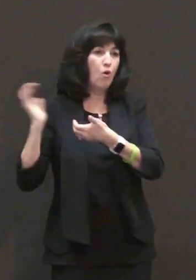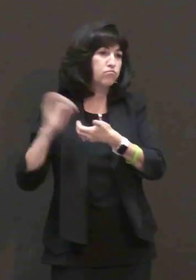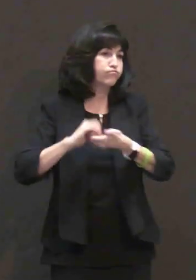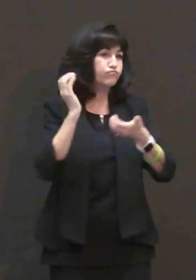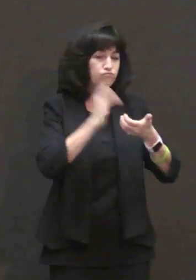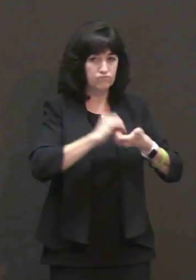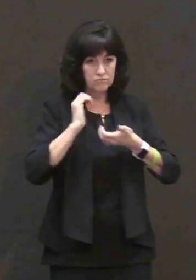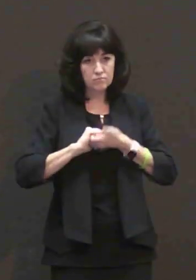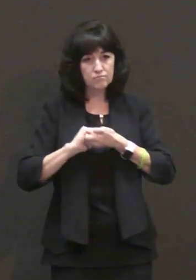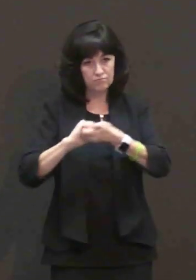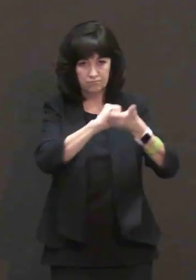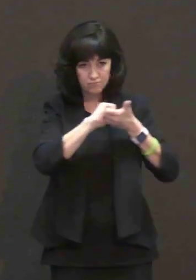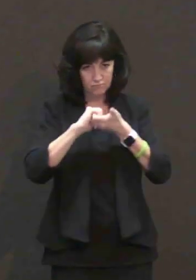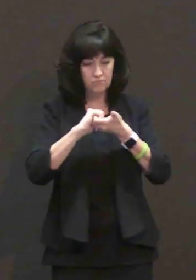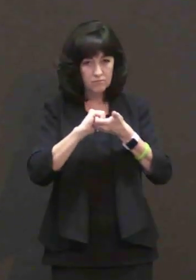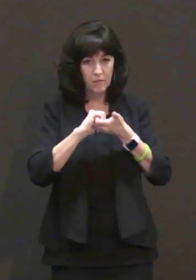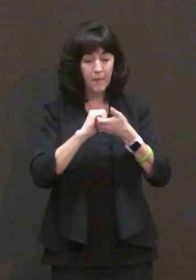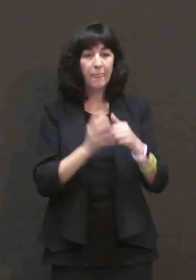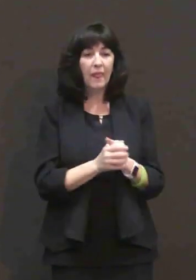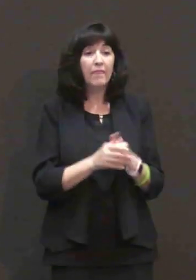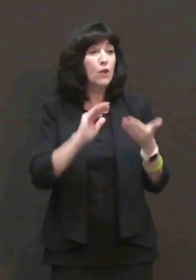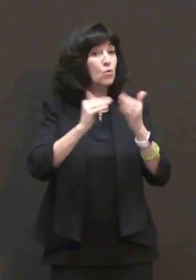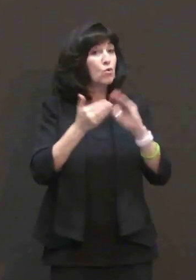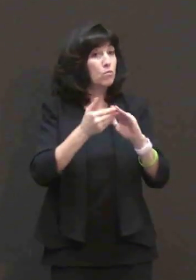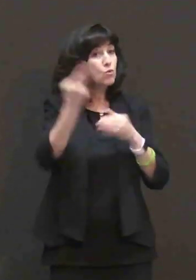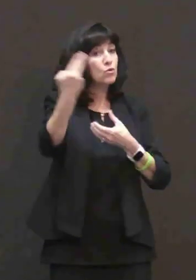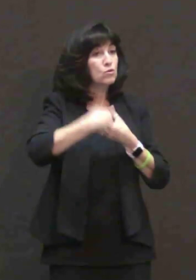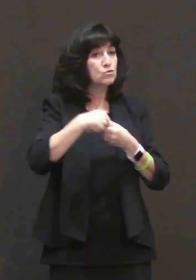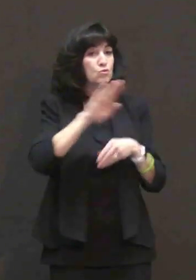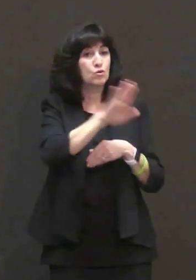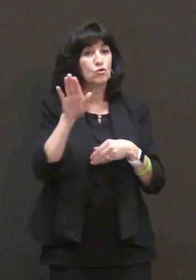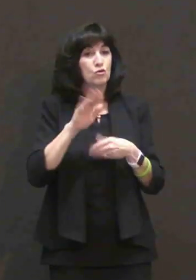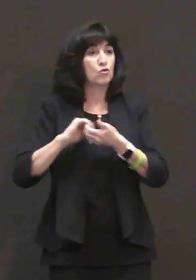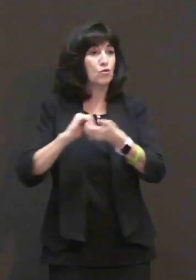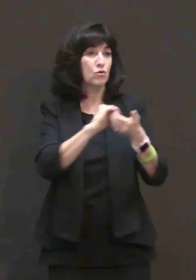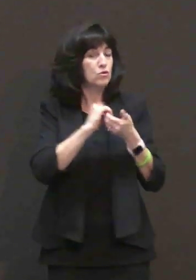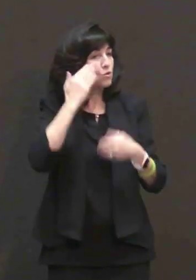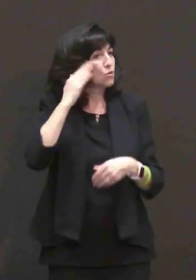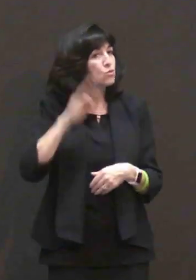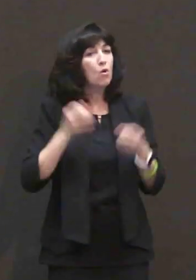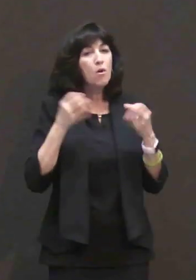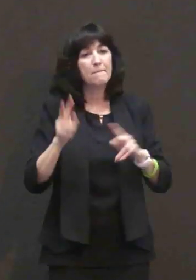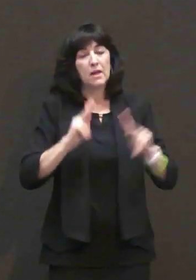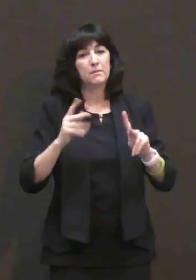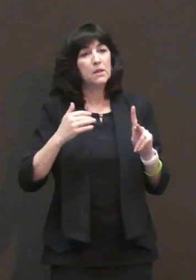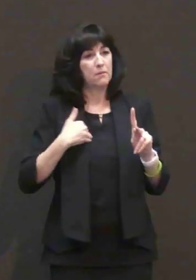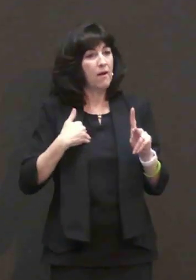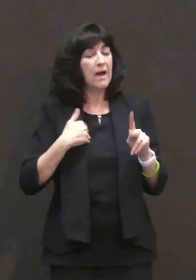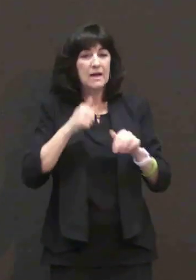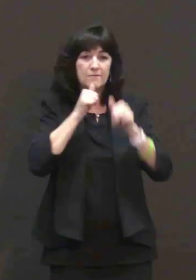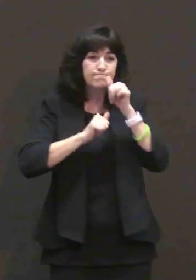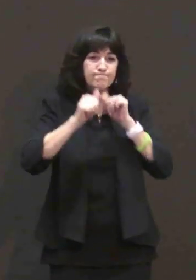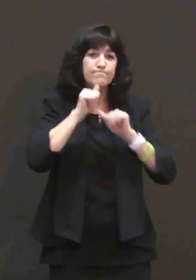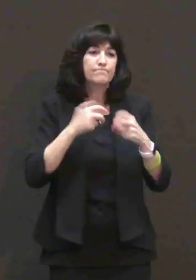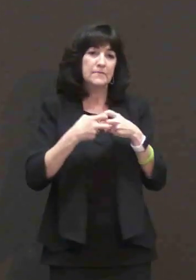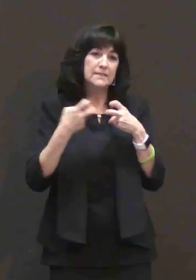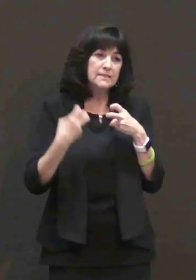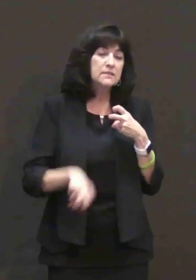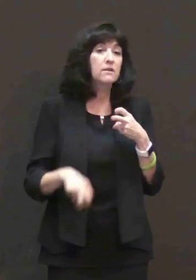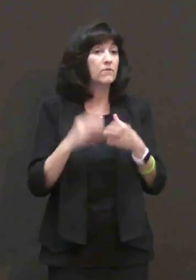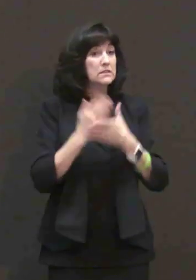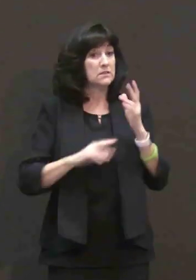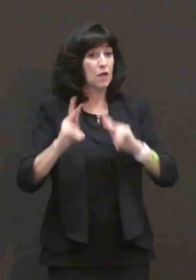proactively. And then the community collaboration. We know that these are hard times for everybody, not only for the people that are struck with the